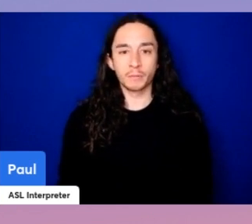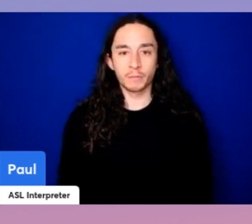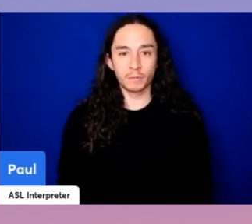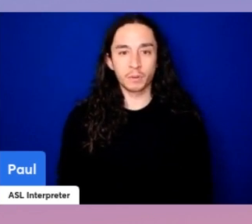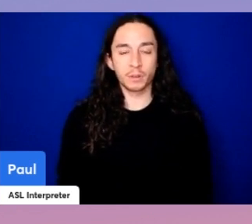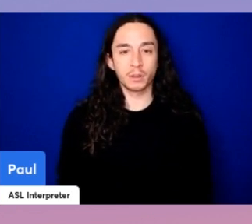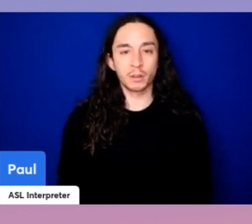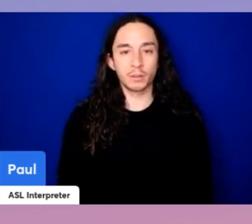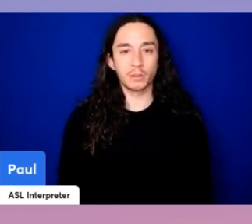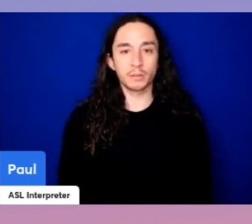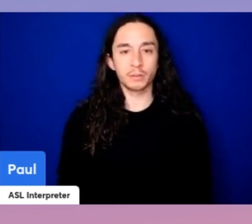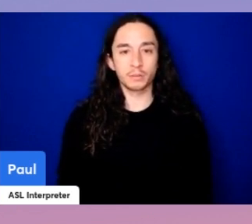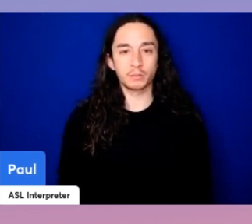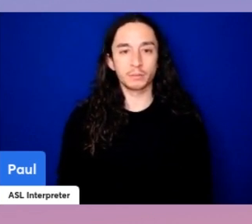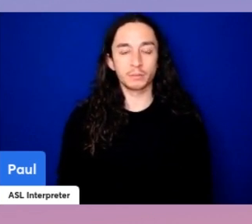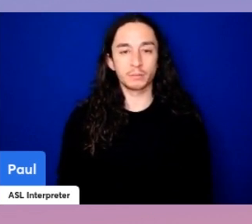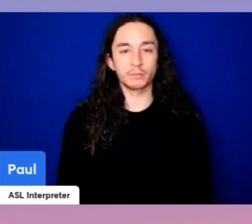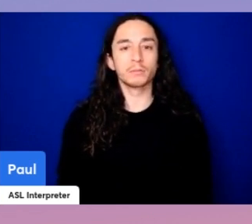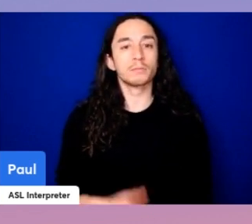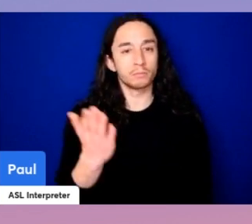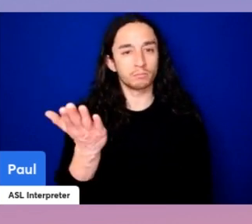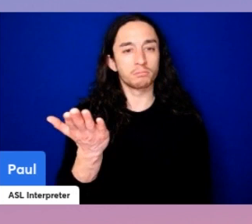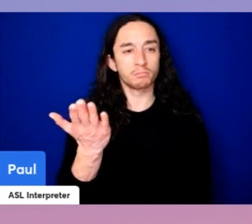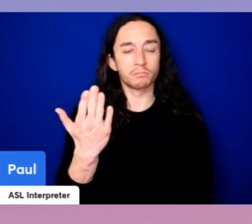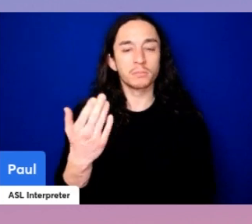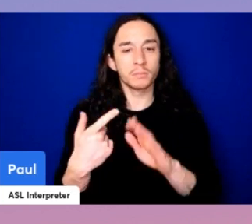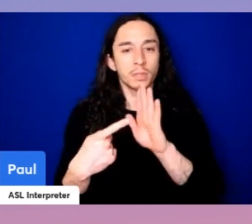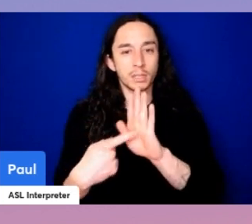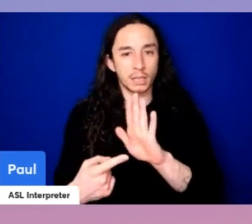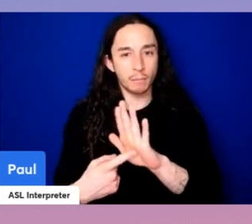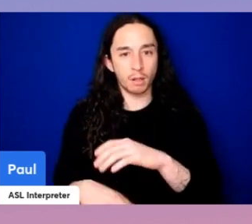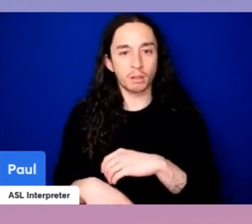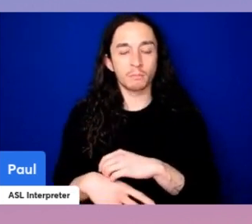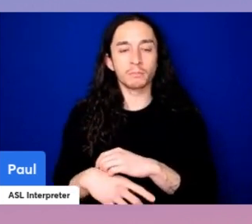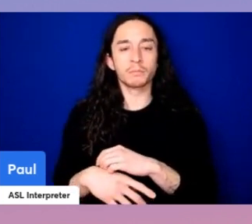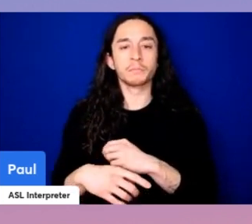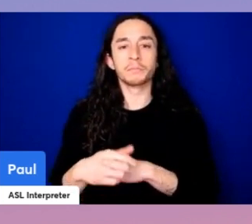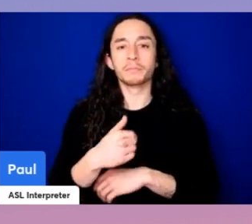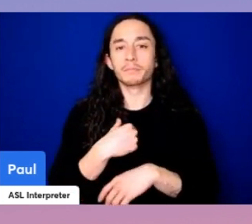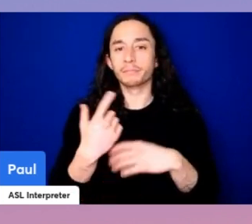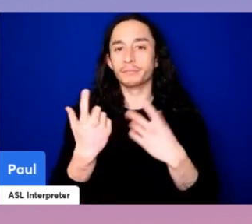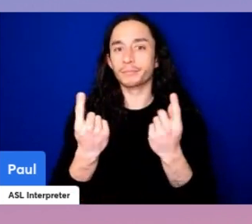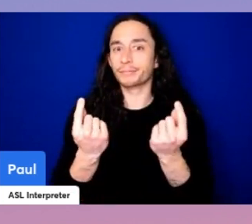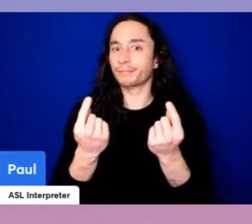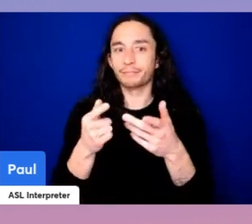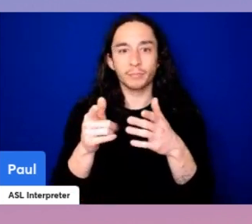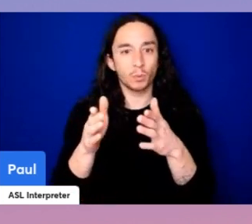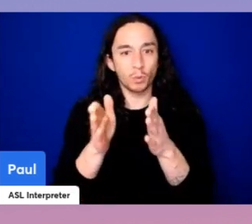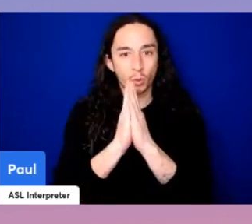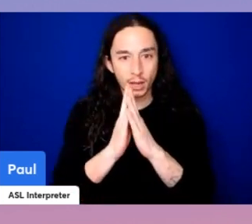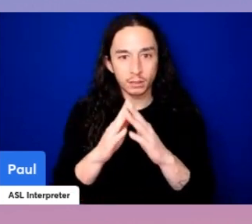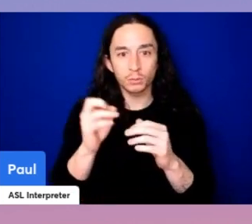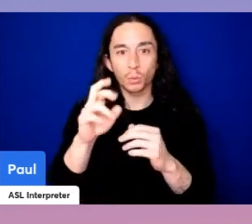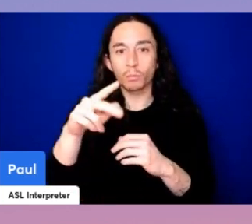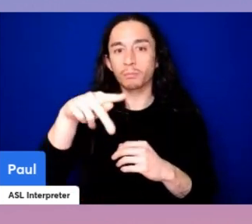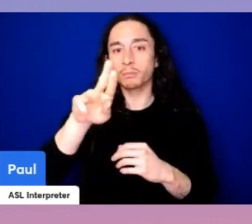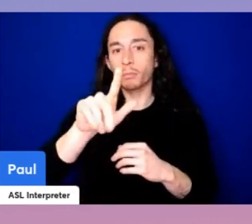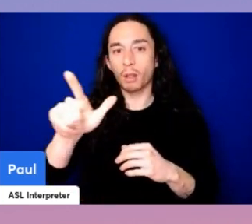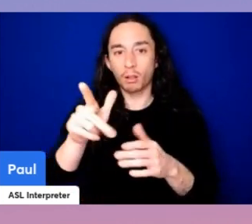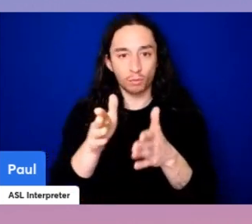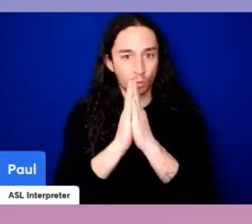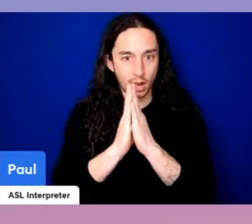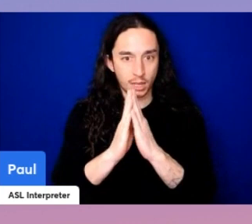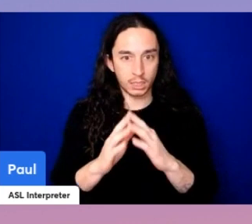this is example when I do some pull requests or a pull request.